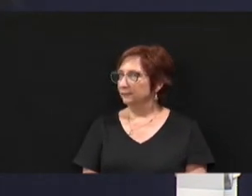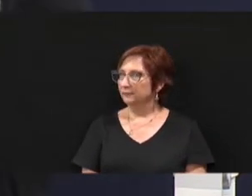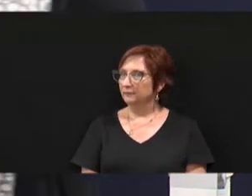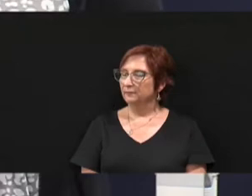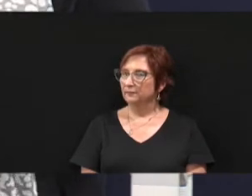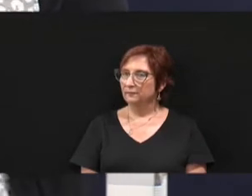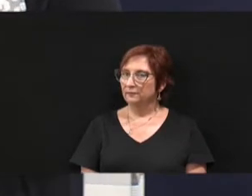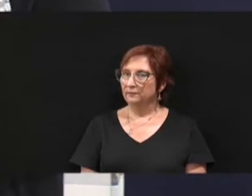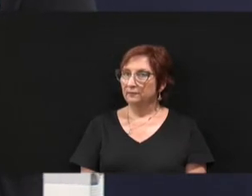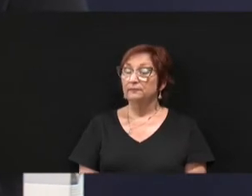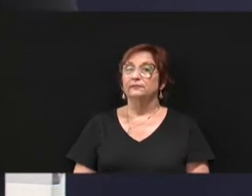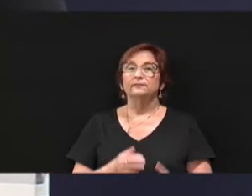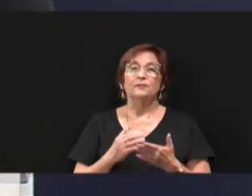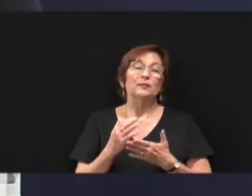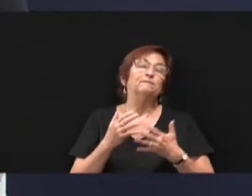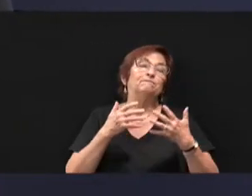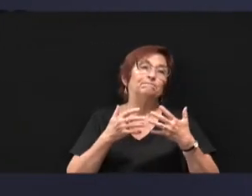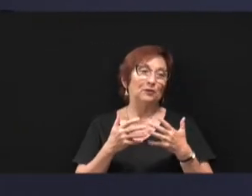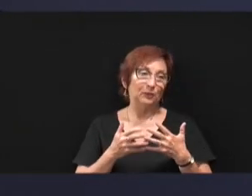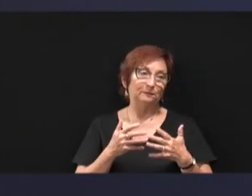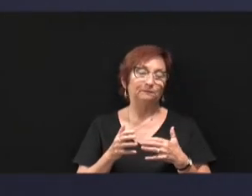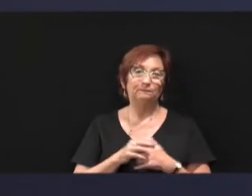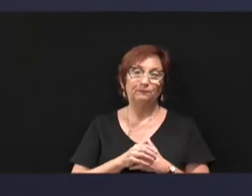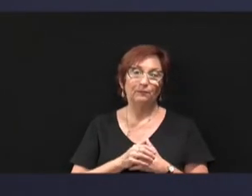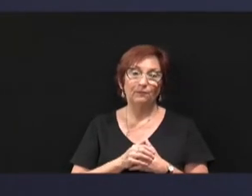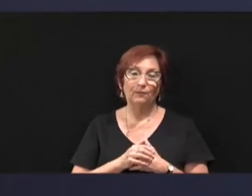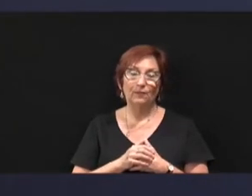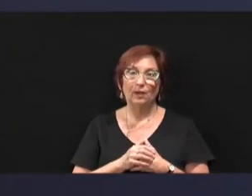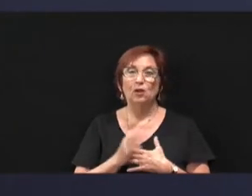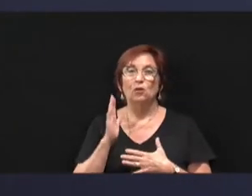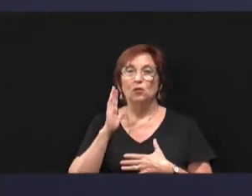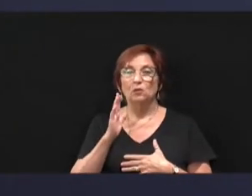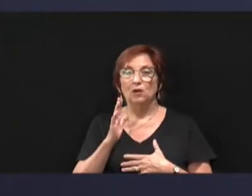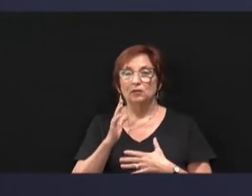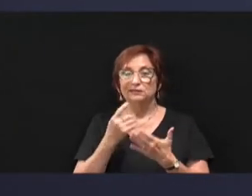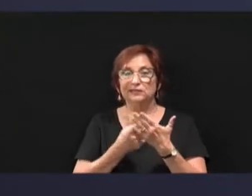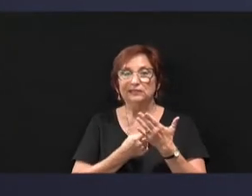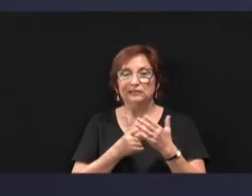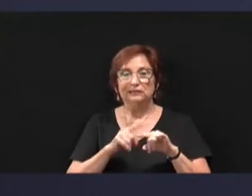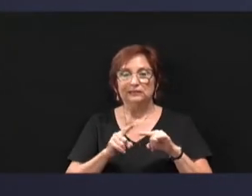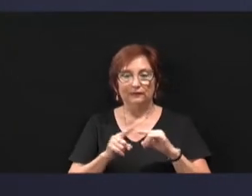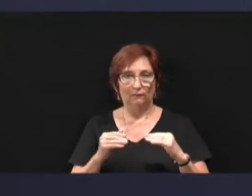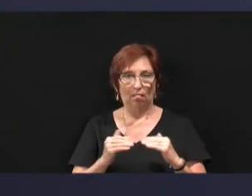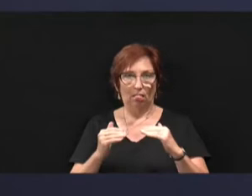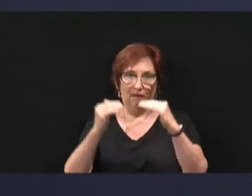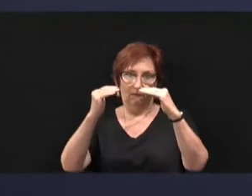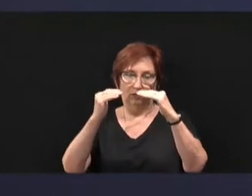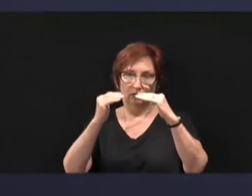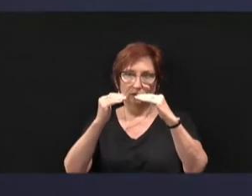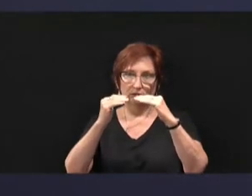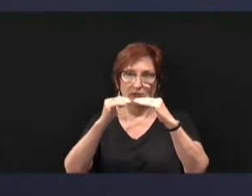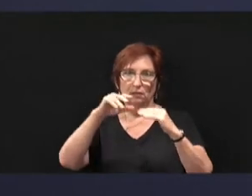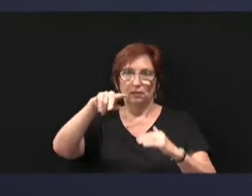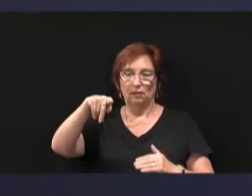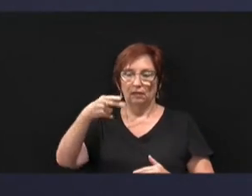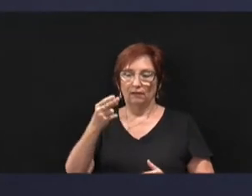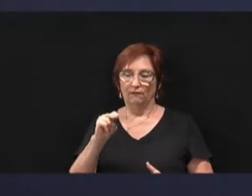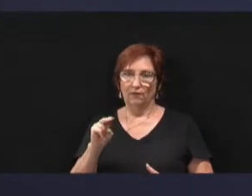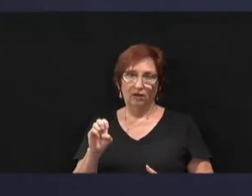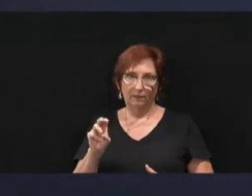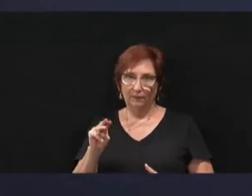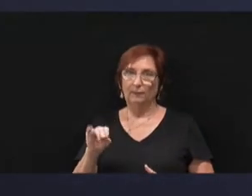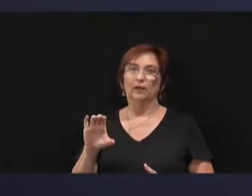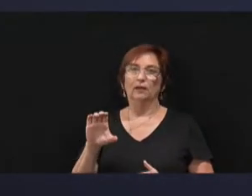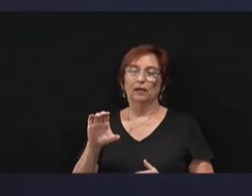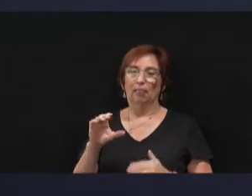okay. All right, anyway, we're gonna talk about the different levels of the phonological umbrella. This